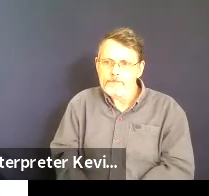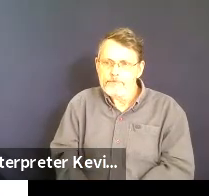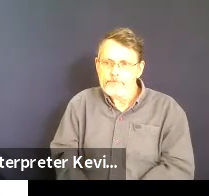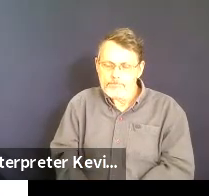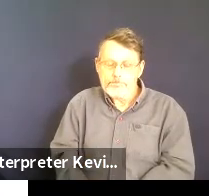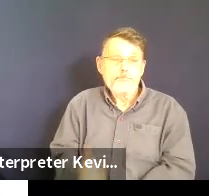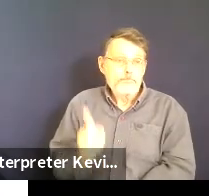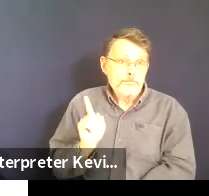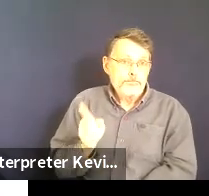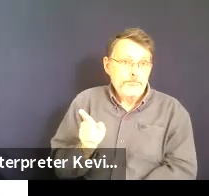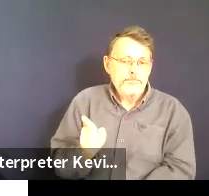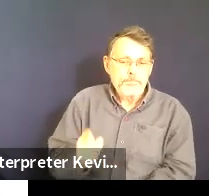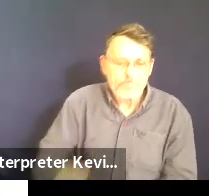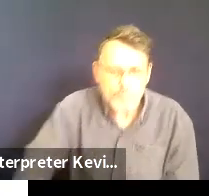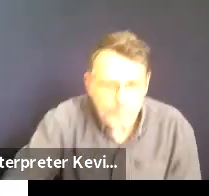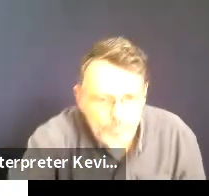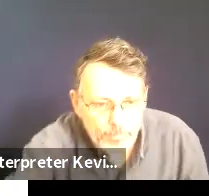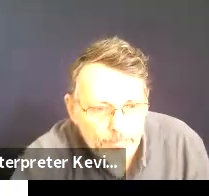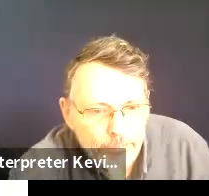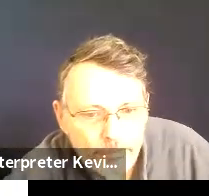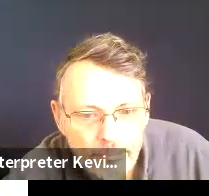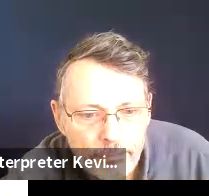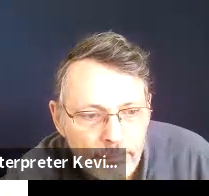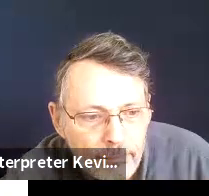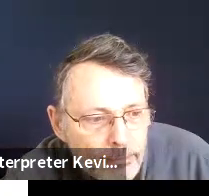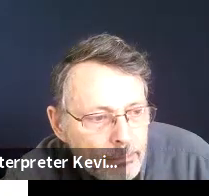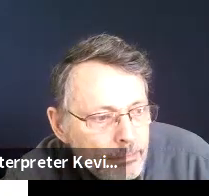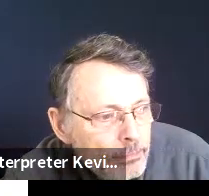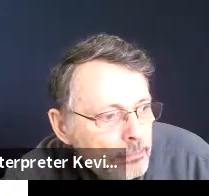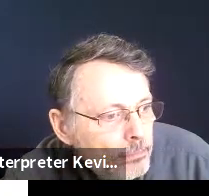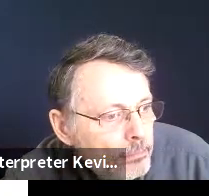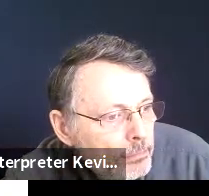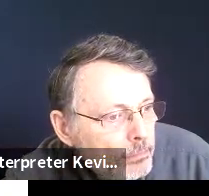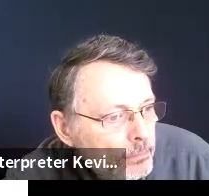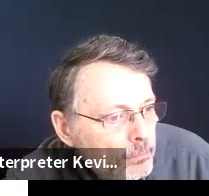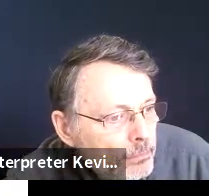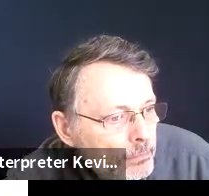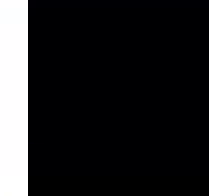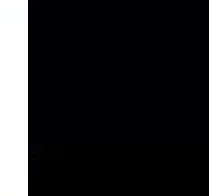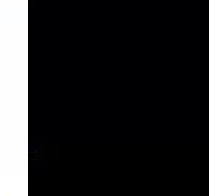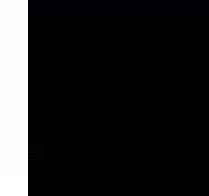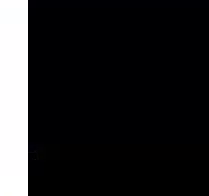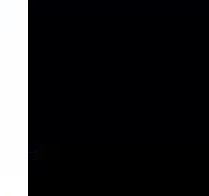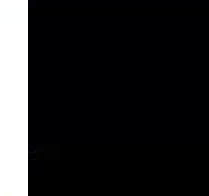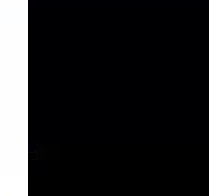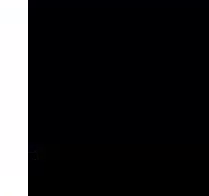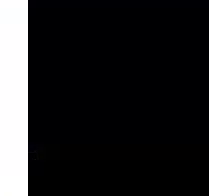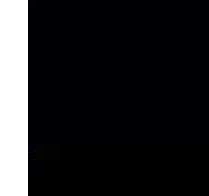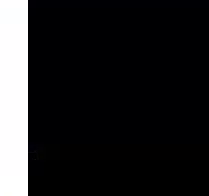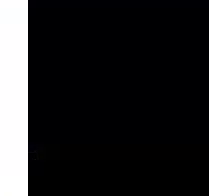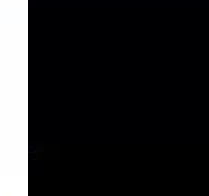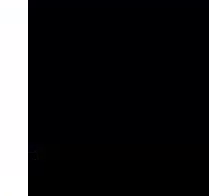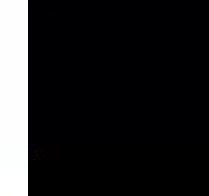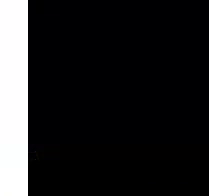Now this slide is a screenshot of the complaint portal for civil rights complaints, and